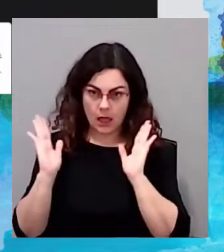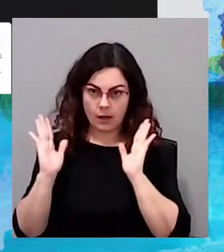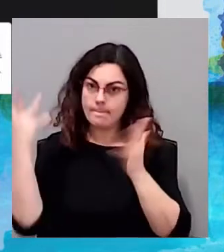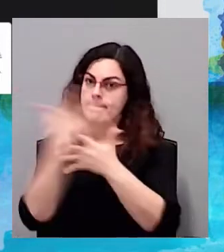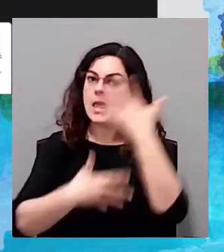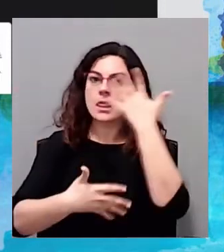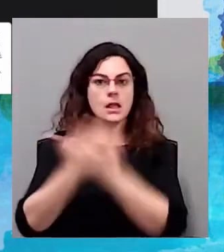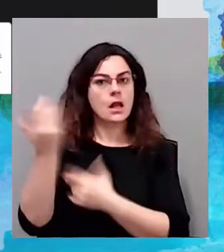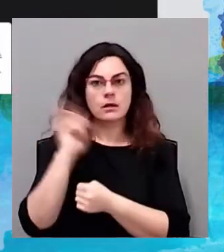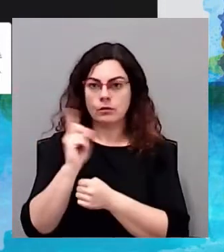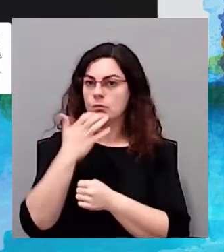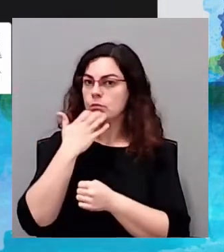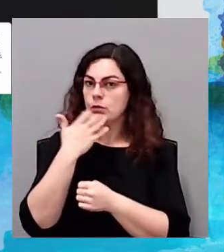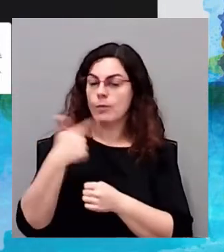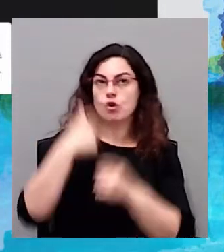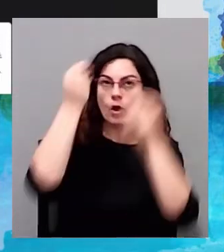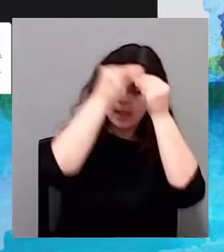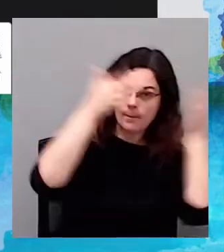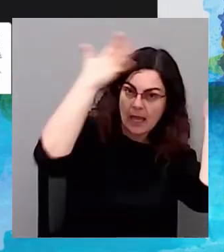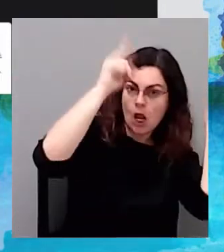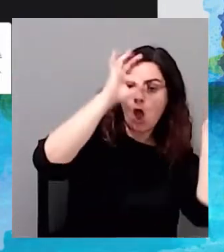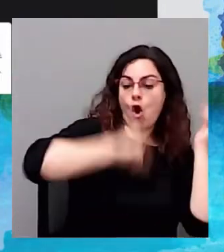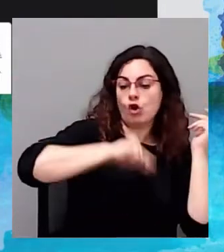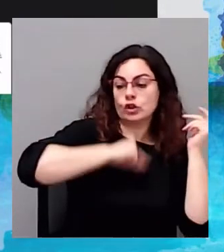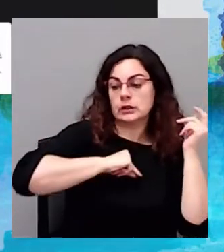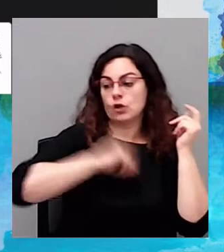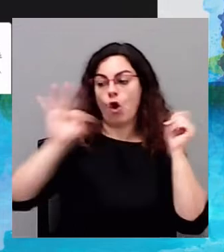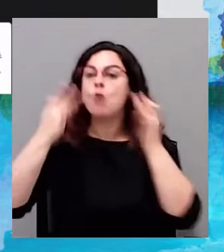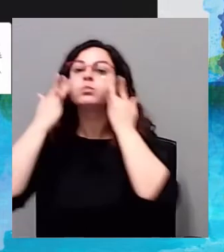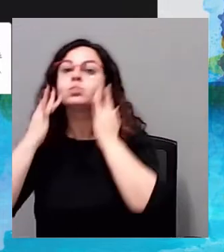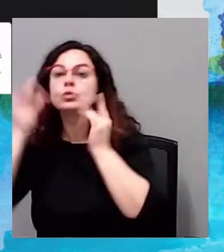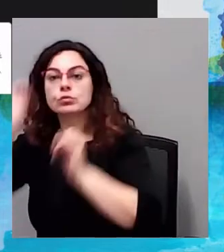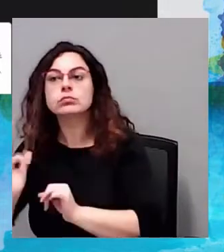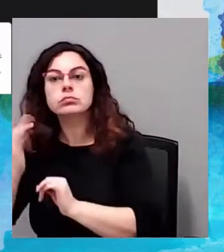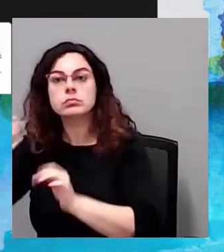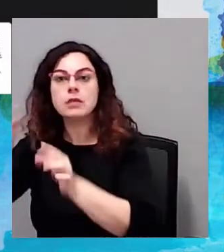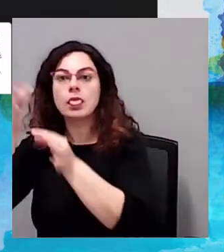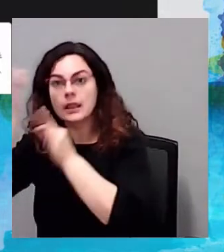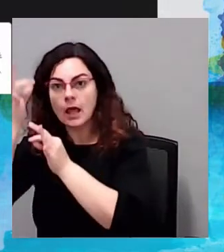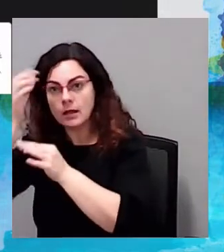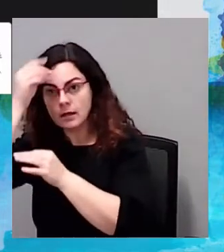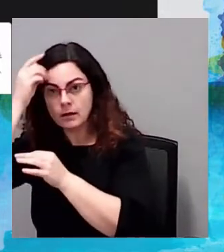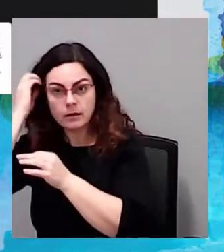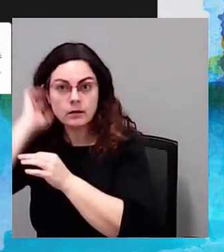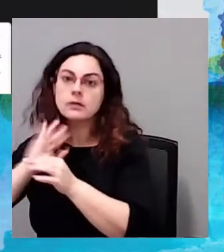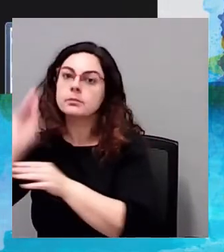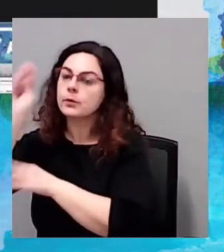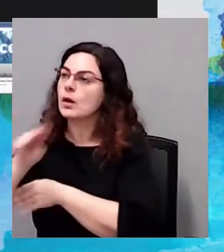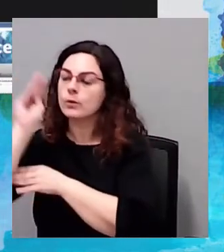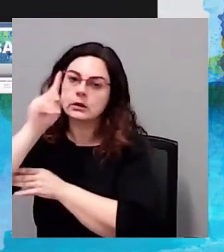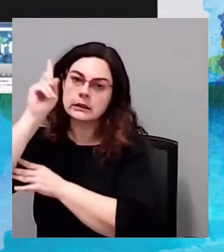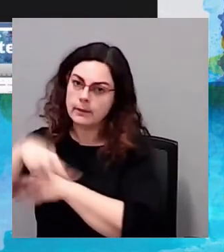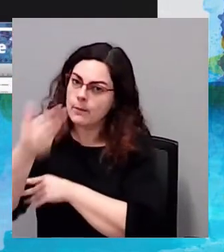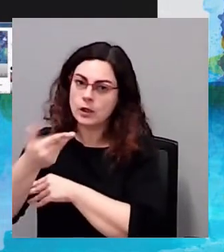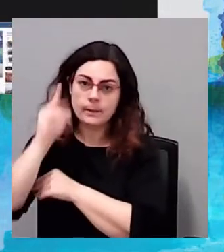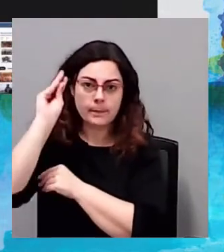Don't mix what we can imagine and what is objectively the description, and then